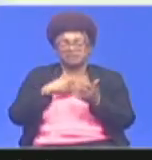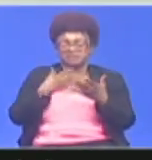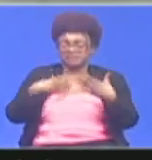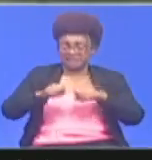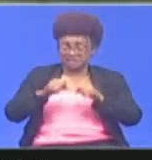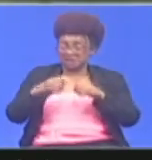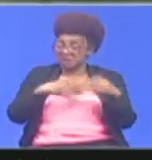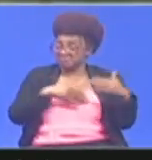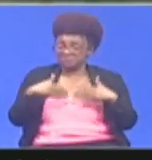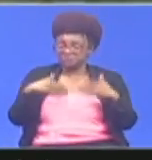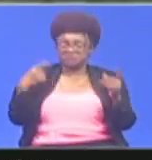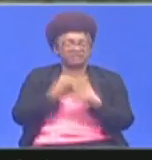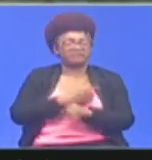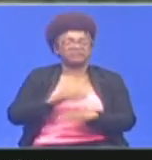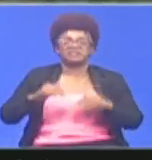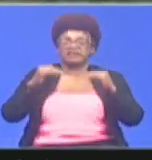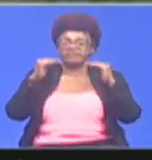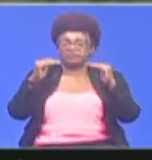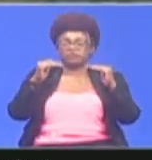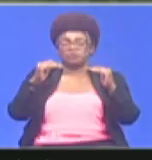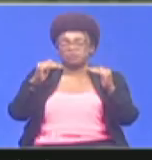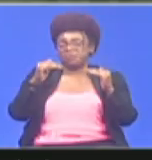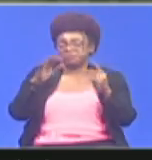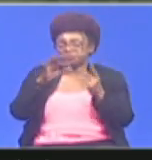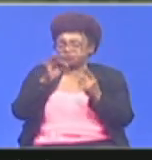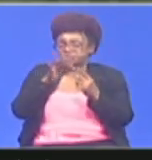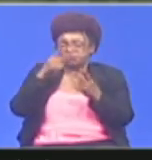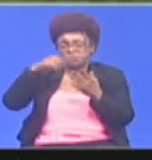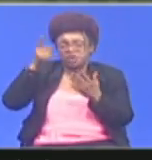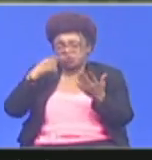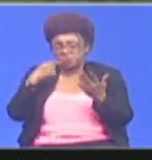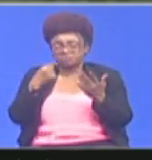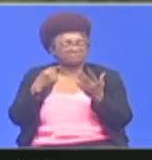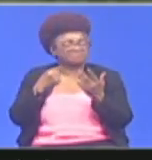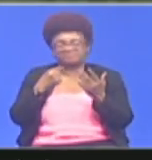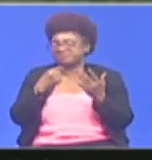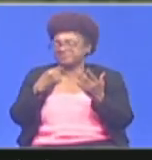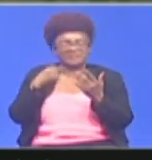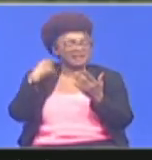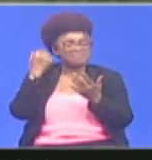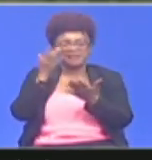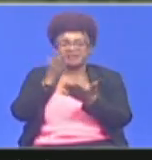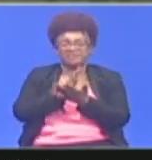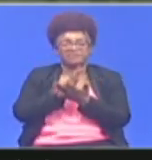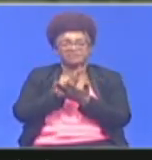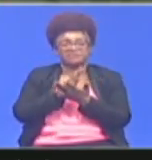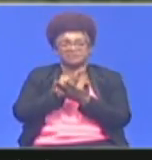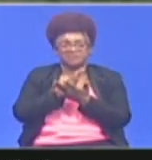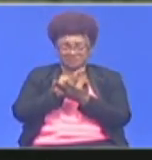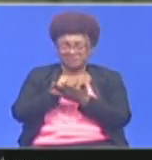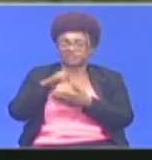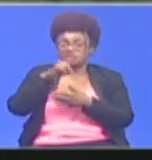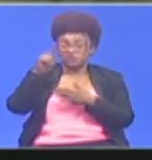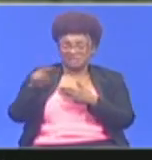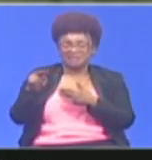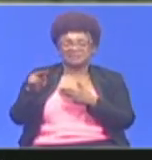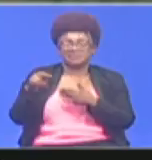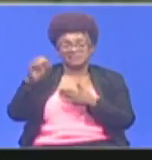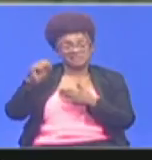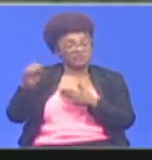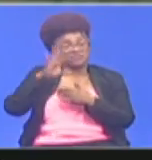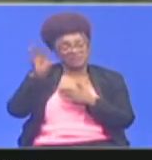level. It's difficult to choose who will win, but I believe that it will be New Zealand, South